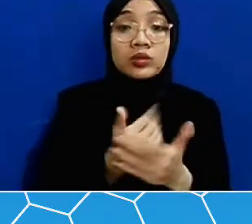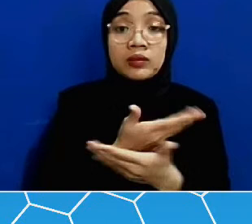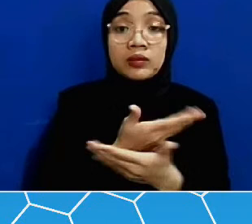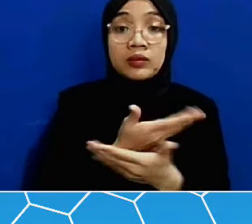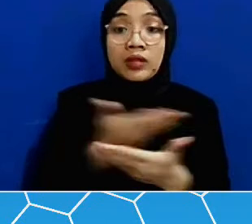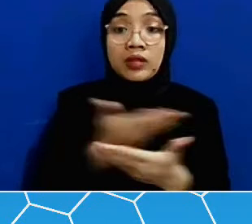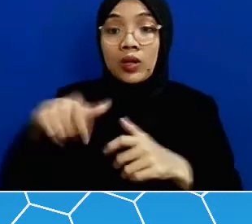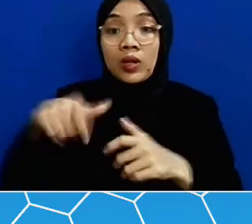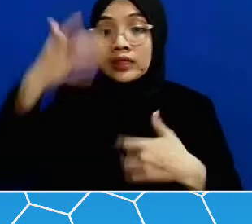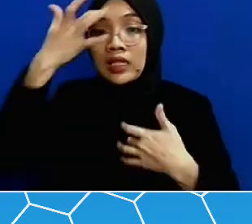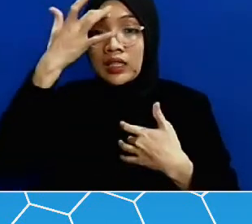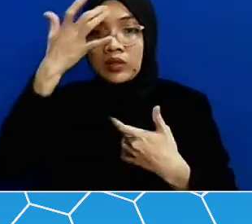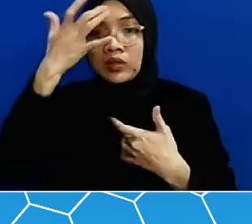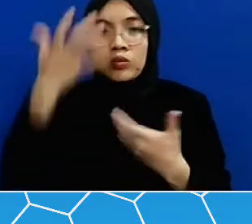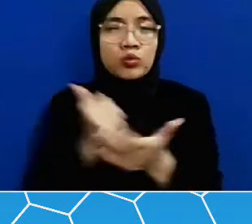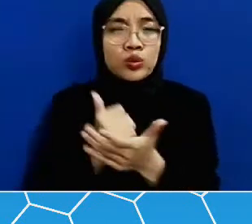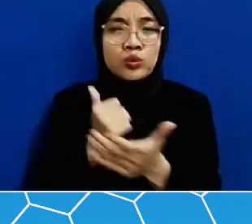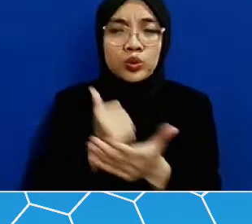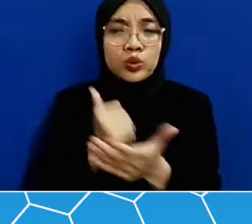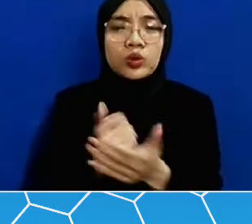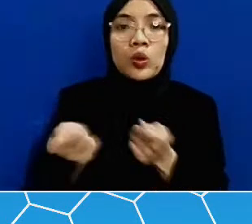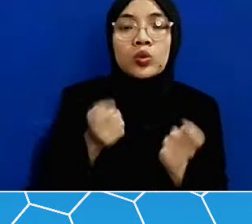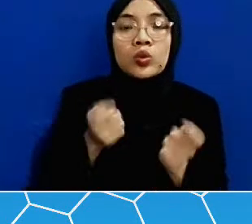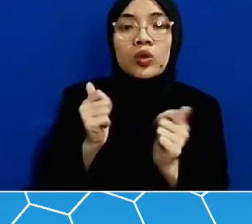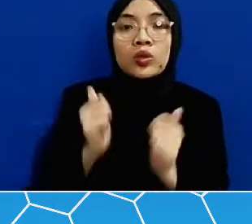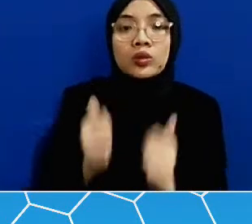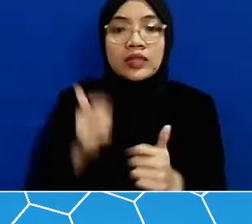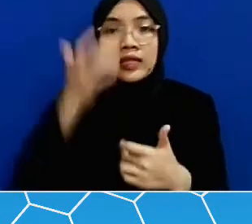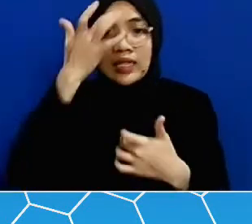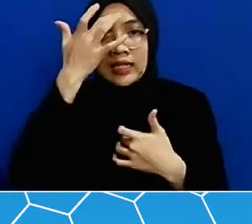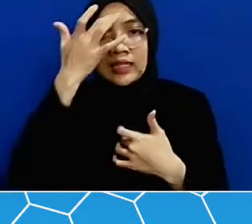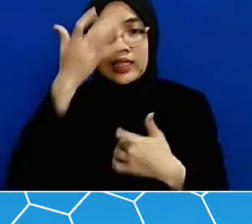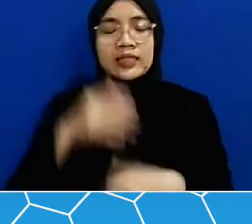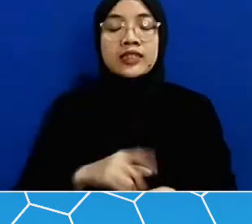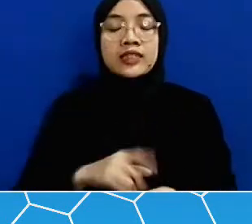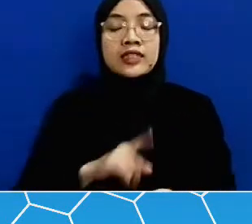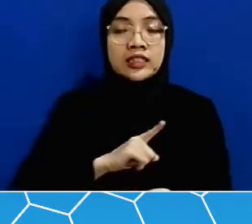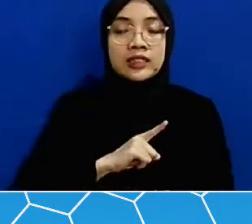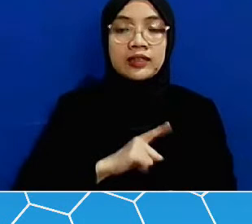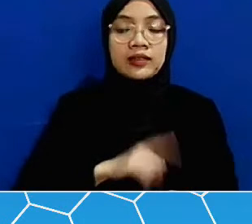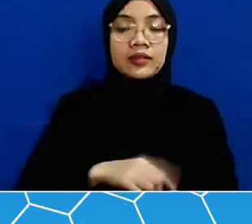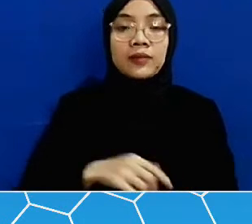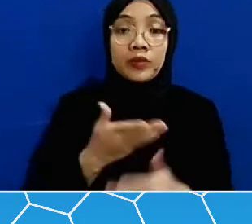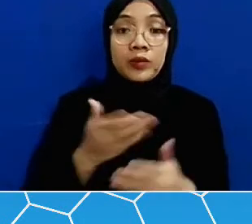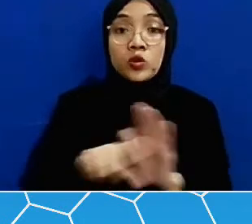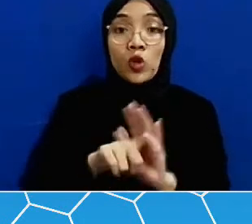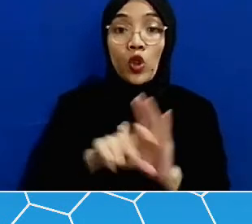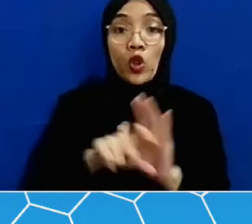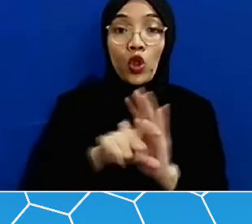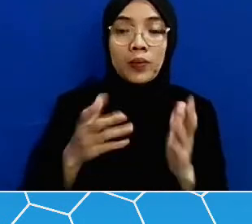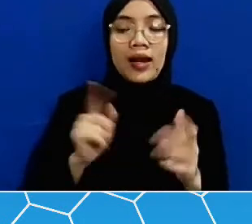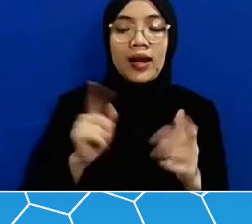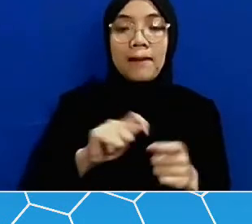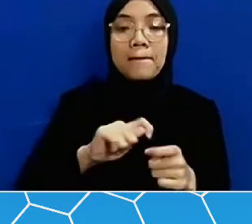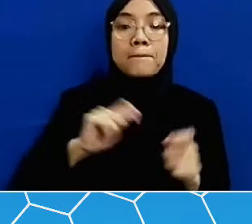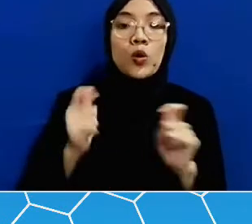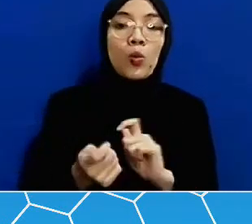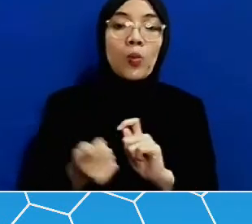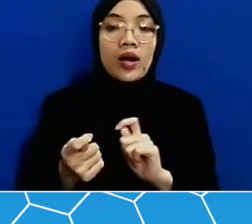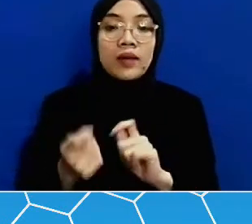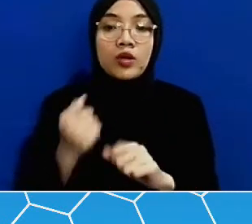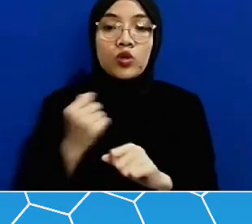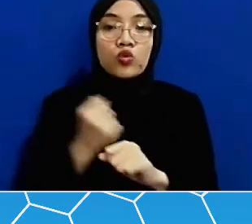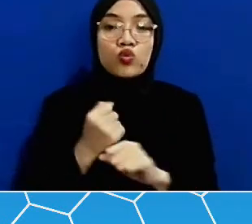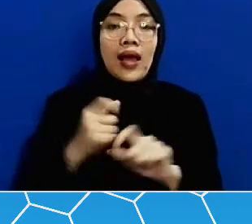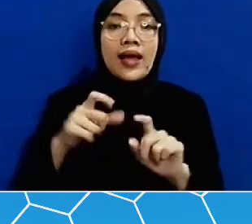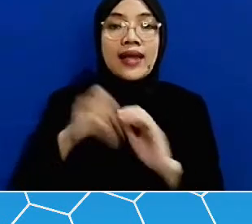of long-term blood sugar changing over time. We encourage people to stay in the green. We invite them to set goals and to upload